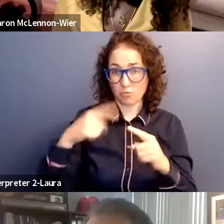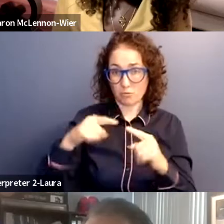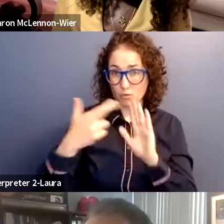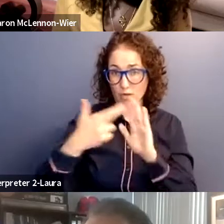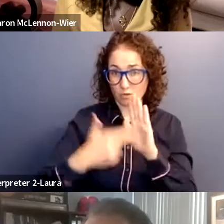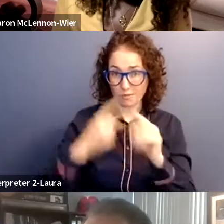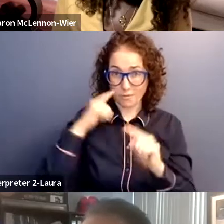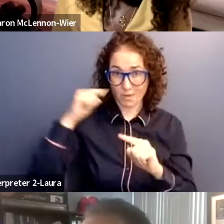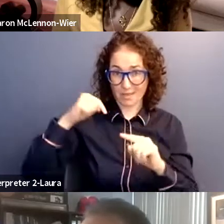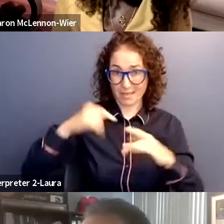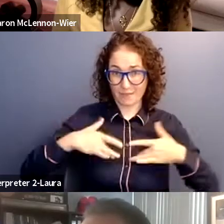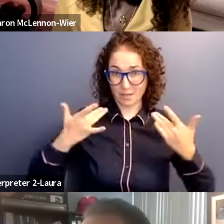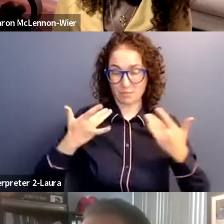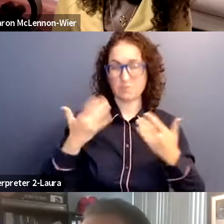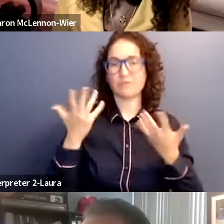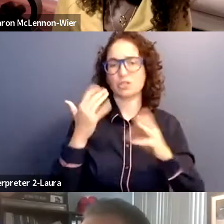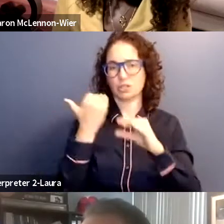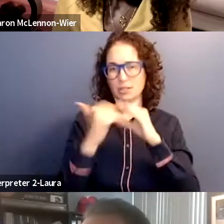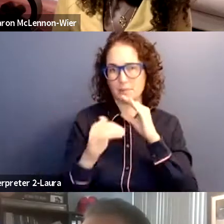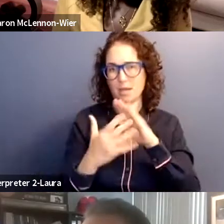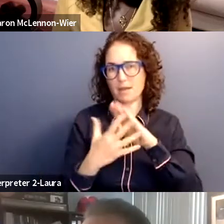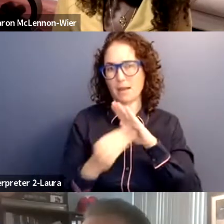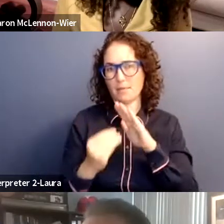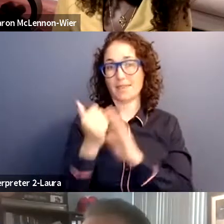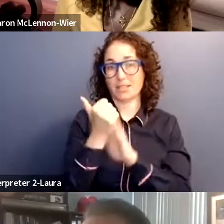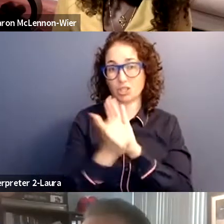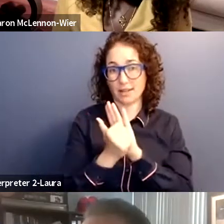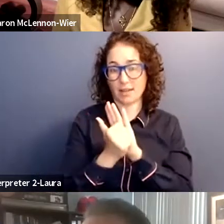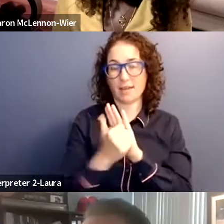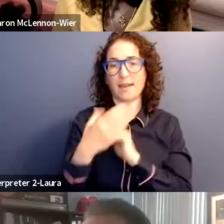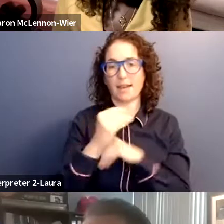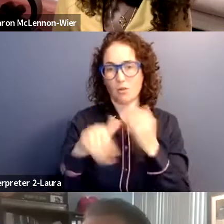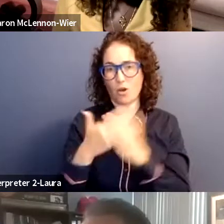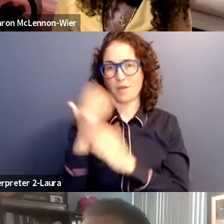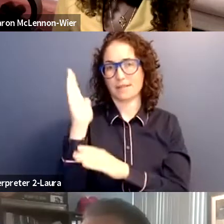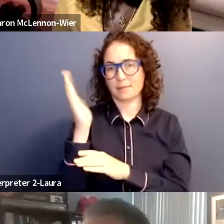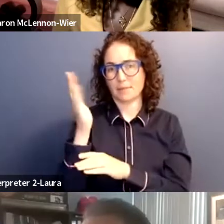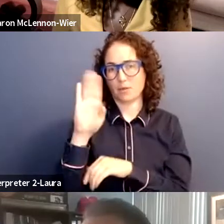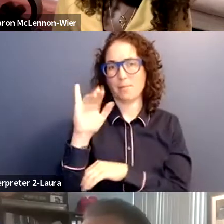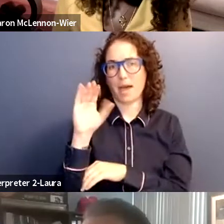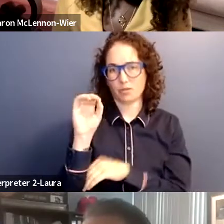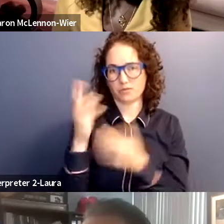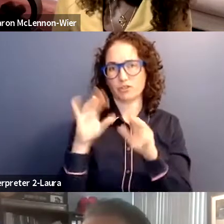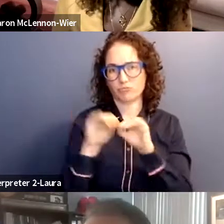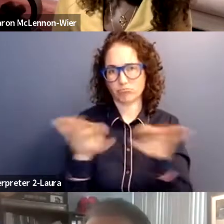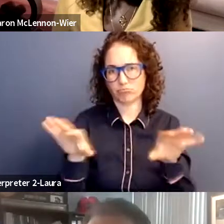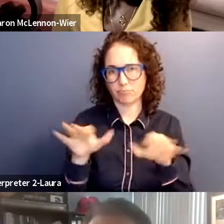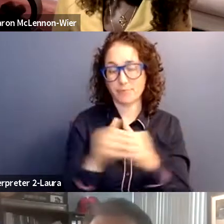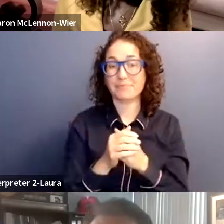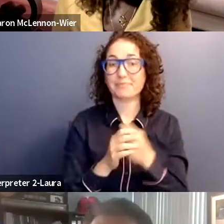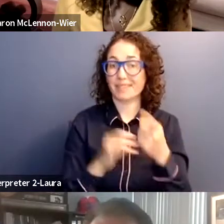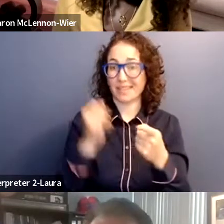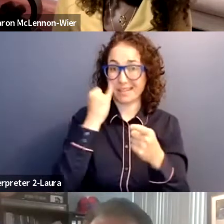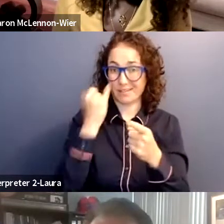event were emailed a copy of the agenda and the speaker bios. If you joined the